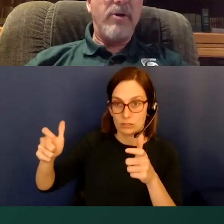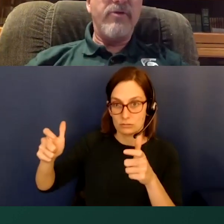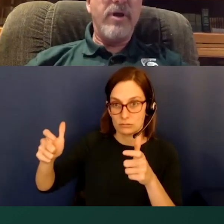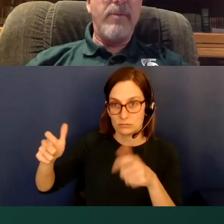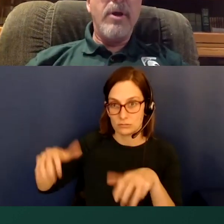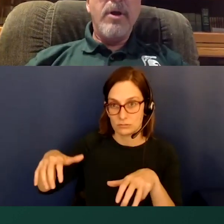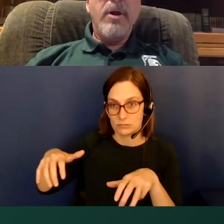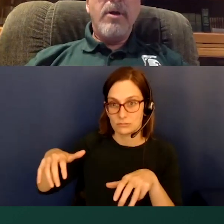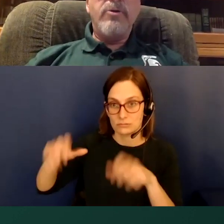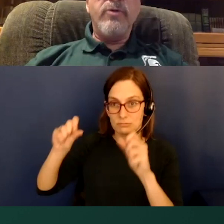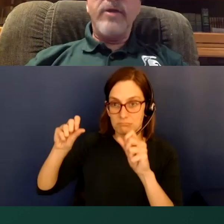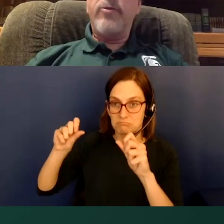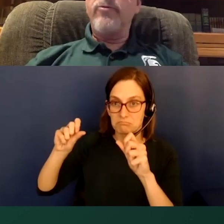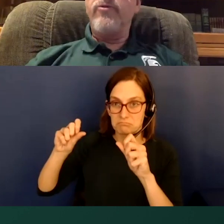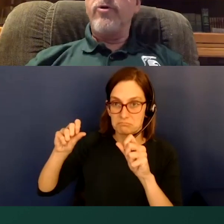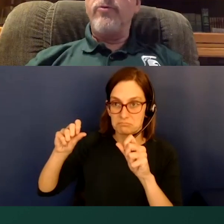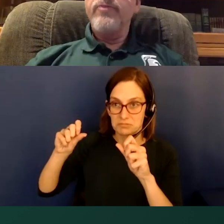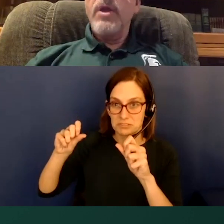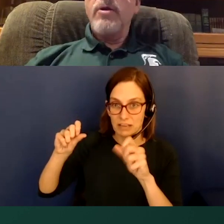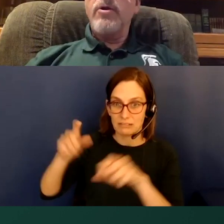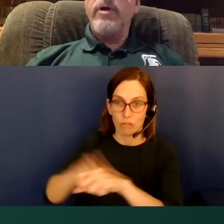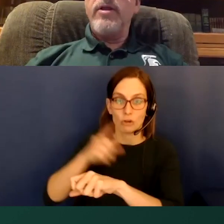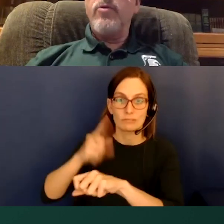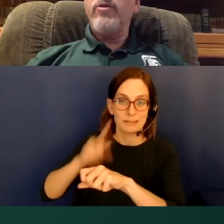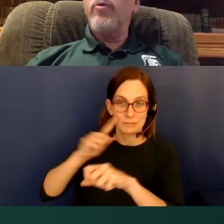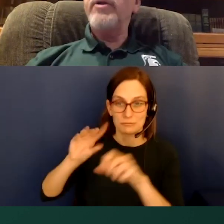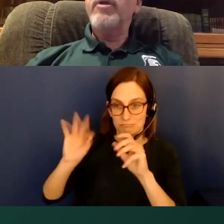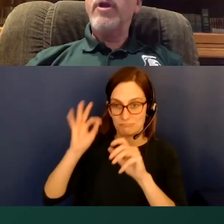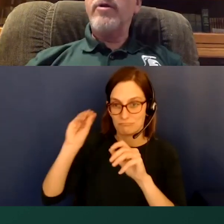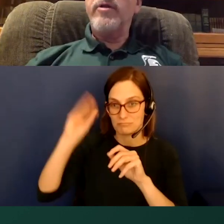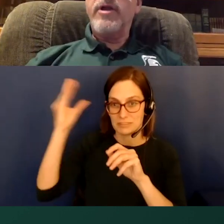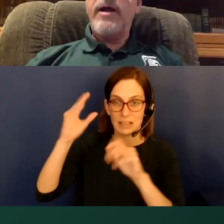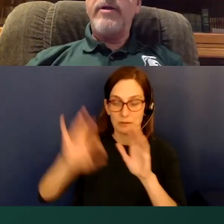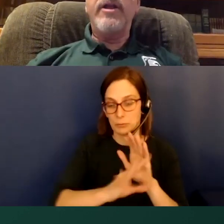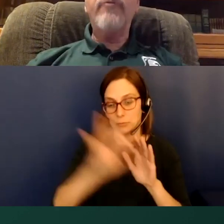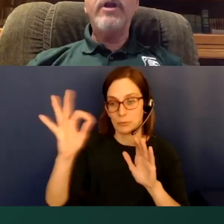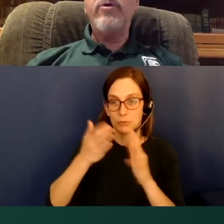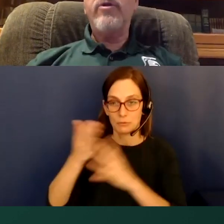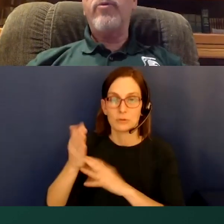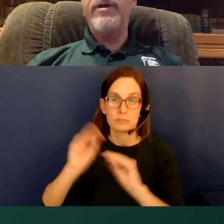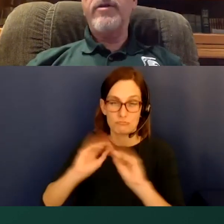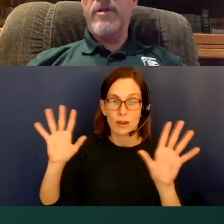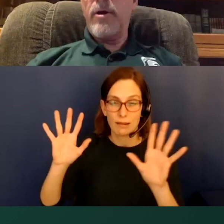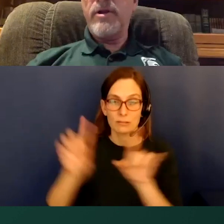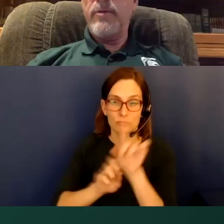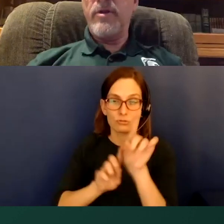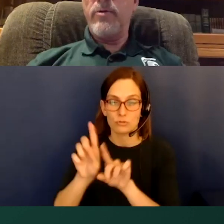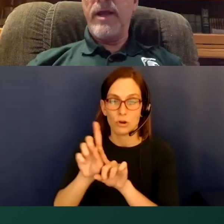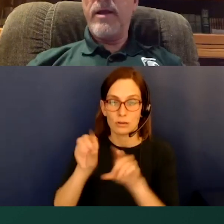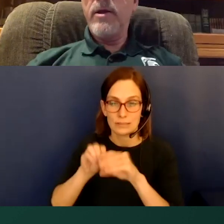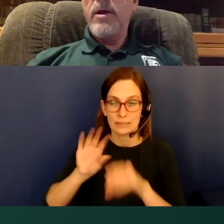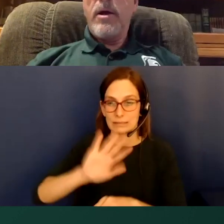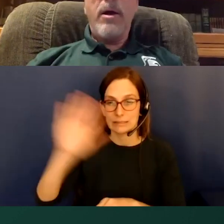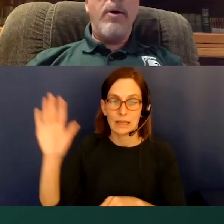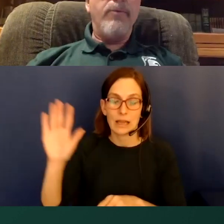reasonable amount of time to get through Virgo. So it's one of the brighter stars in the sky, and it's definitely one of the brightest stars in the